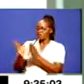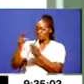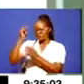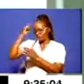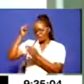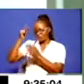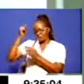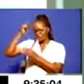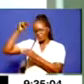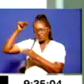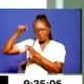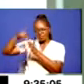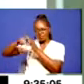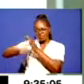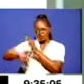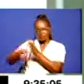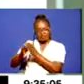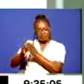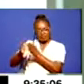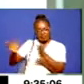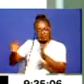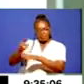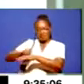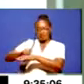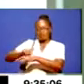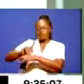You know, when COVID-19 came,